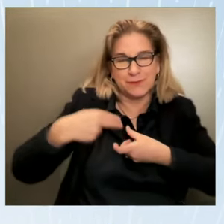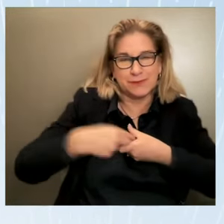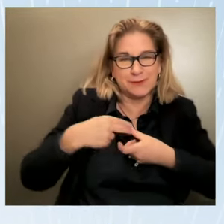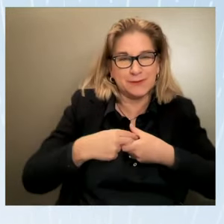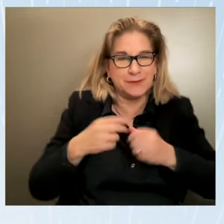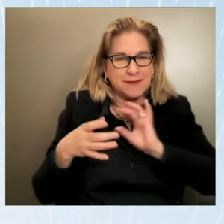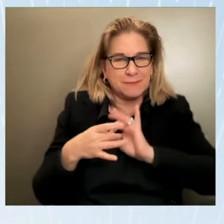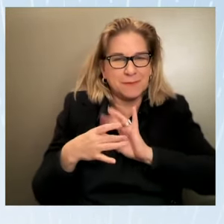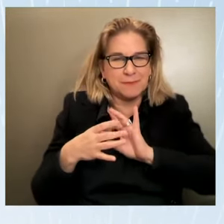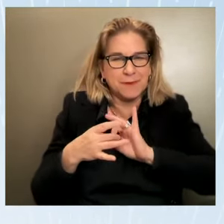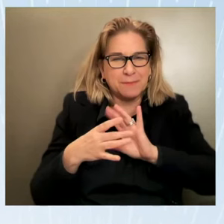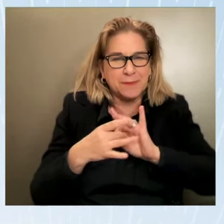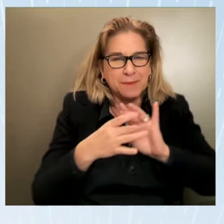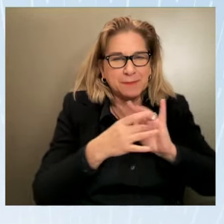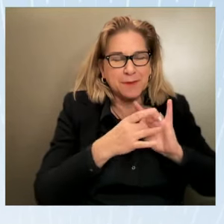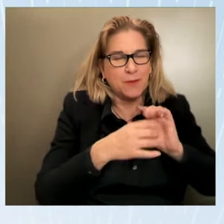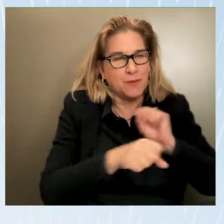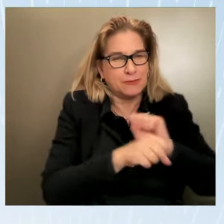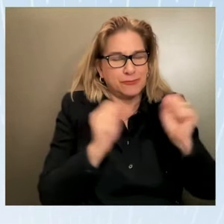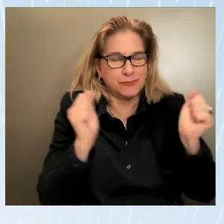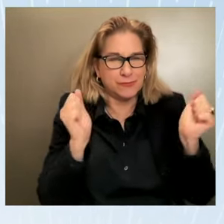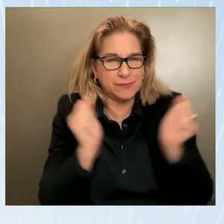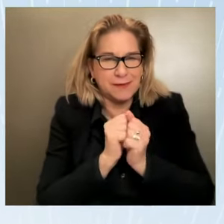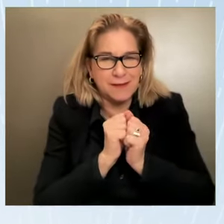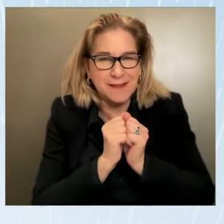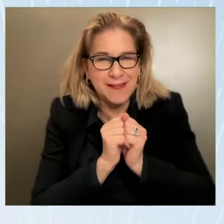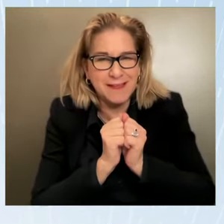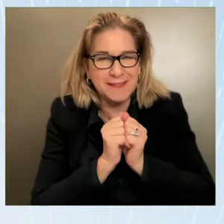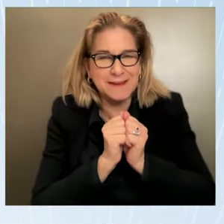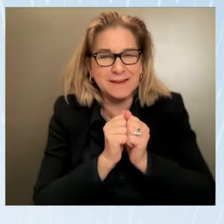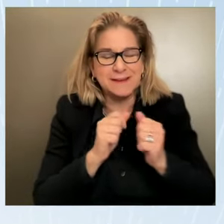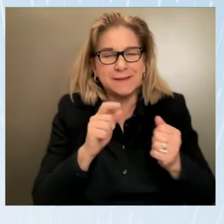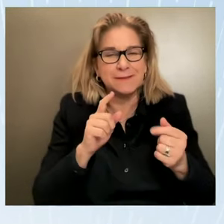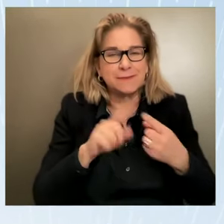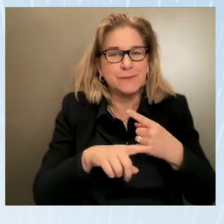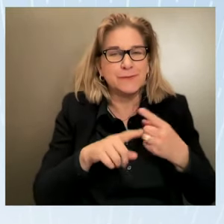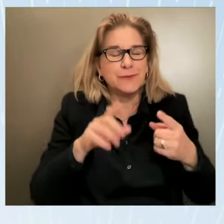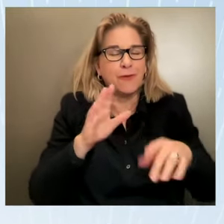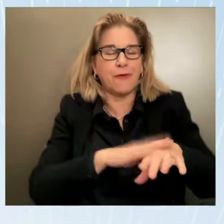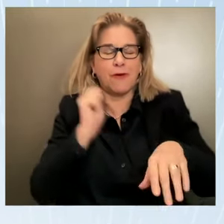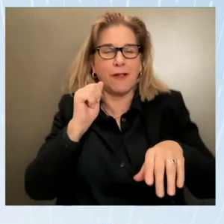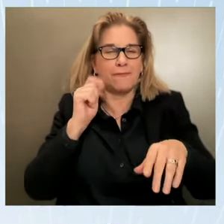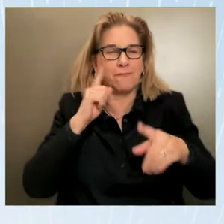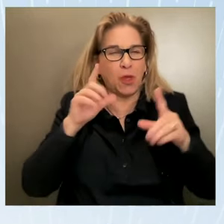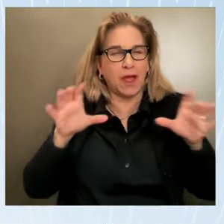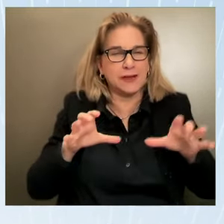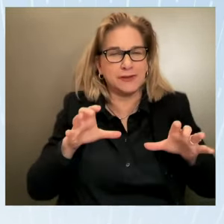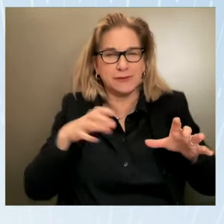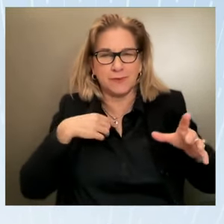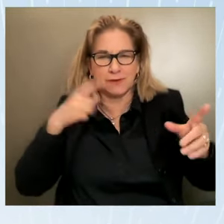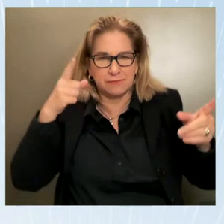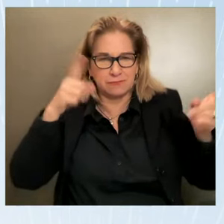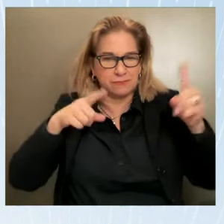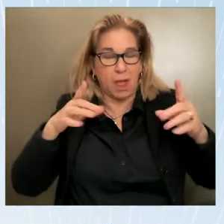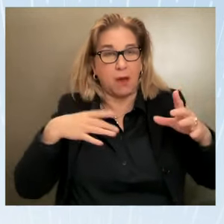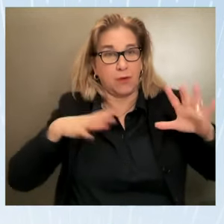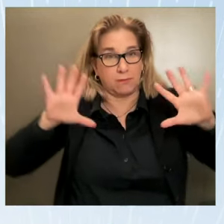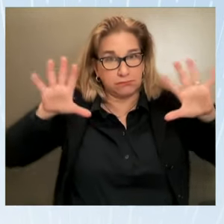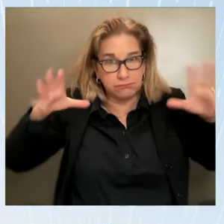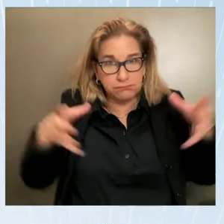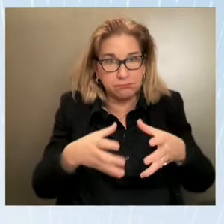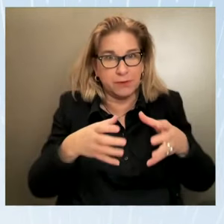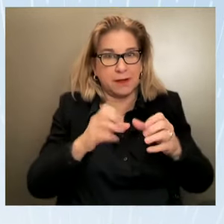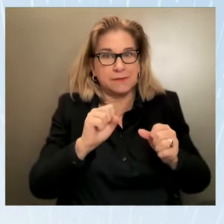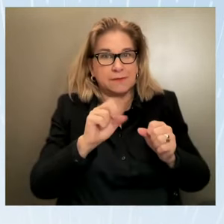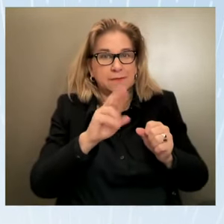a call to action national summit. And they discussed the shared goal of supporting